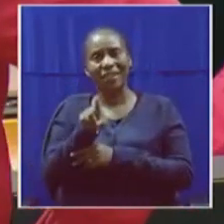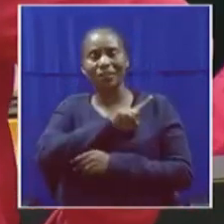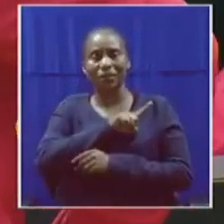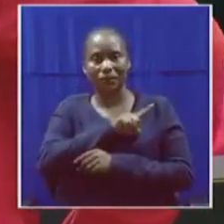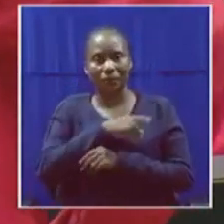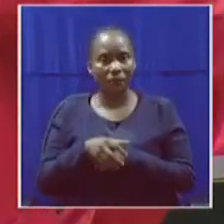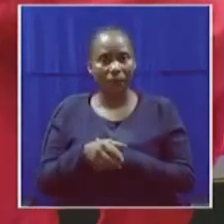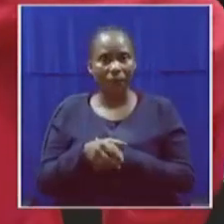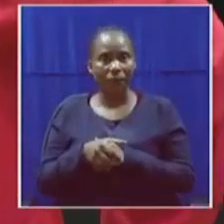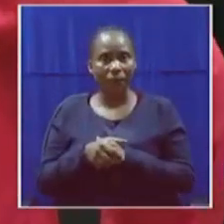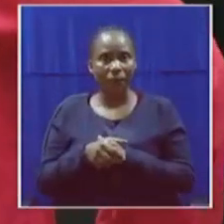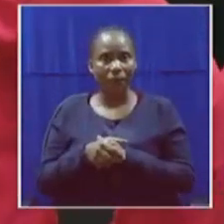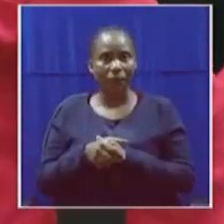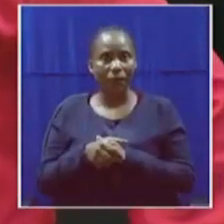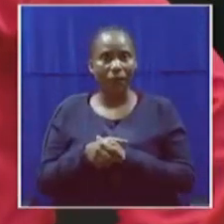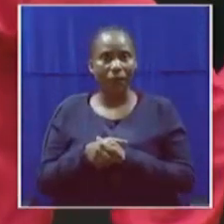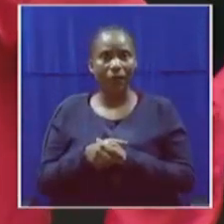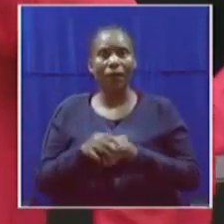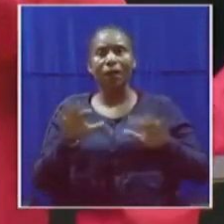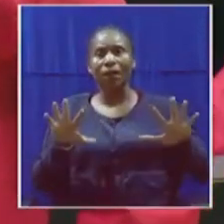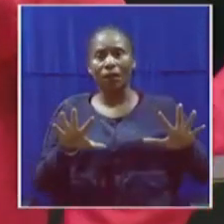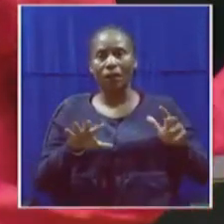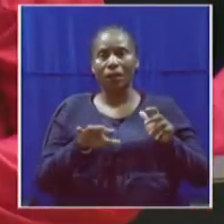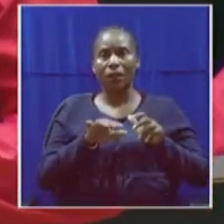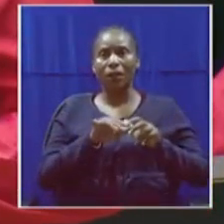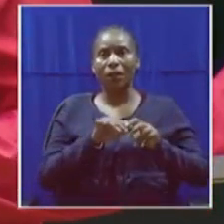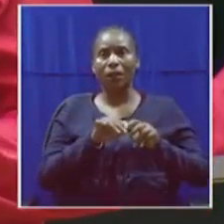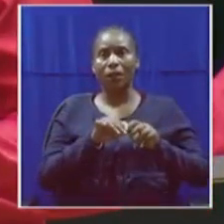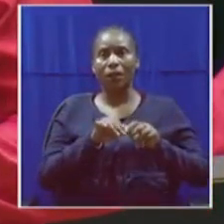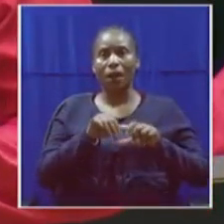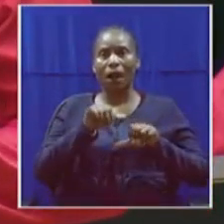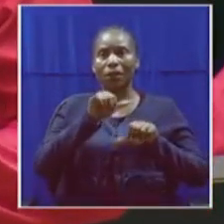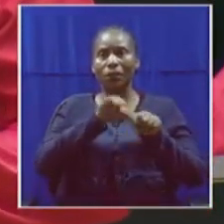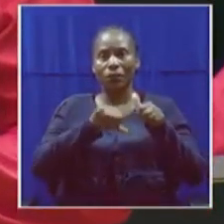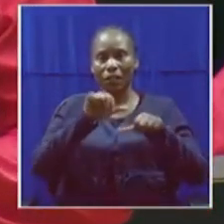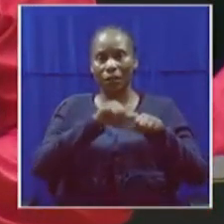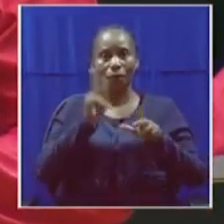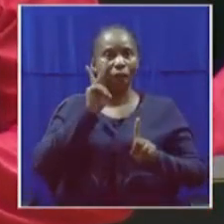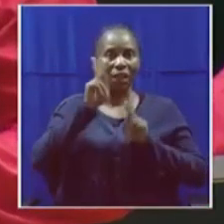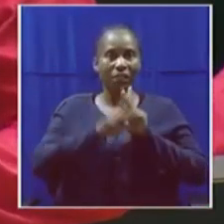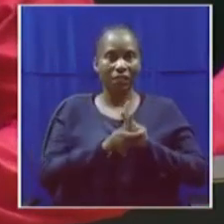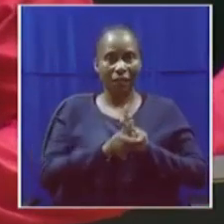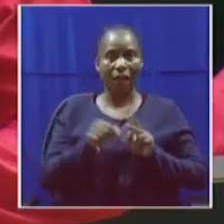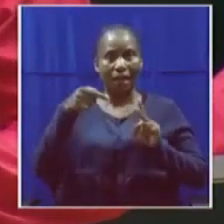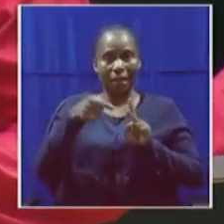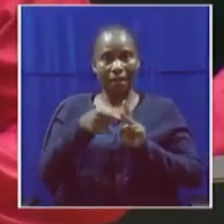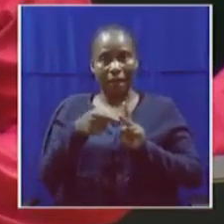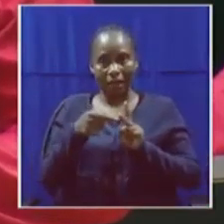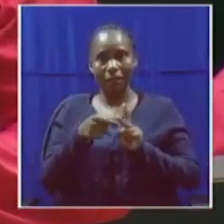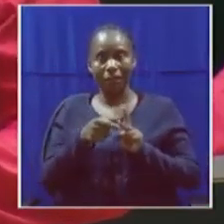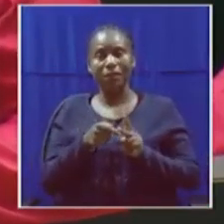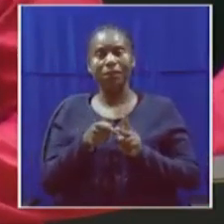Hausman is an associate professor, is an associate for the Center for International Development in Harvard